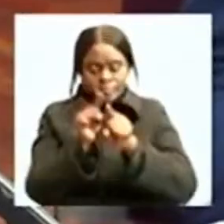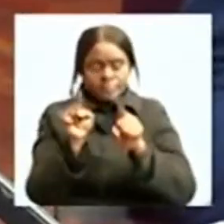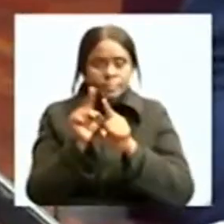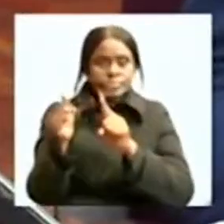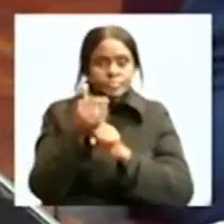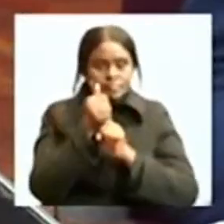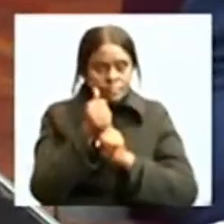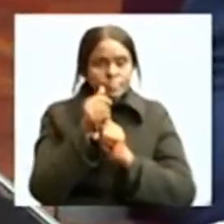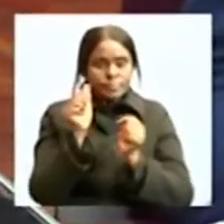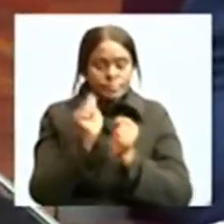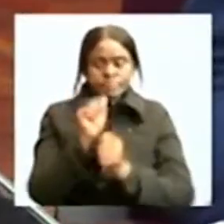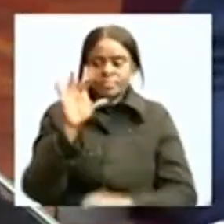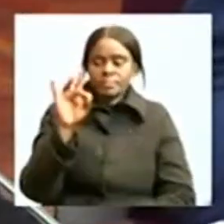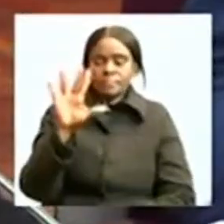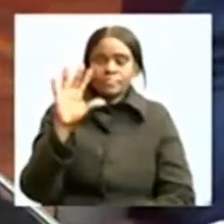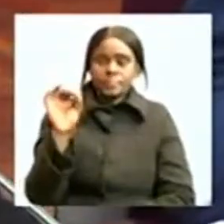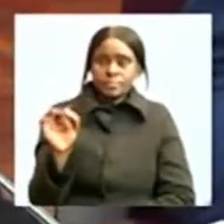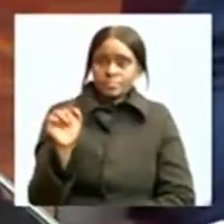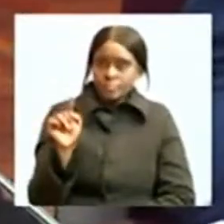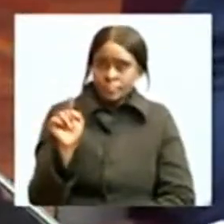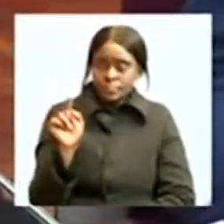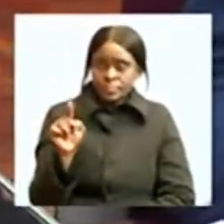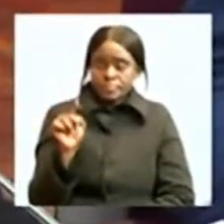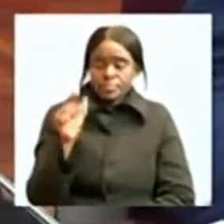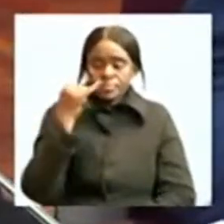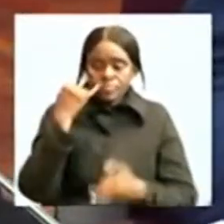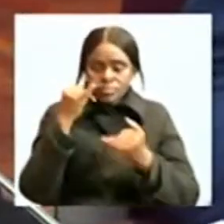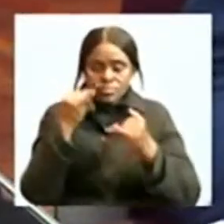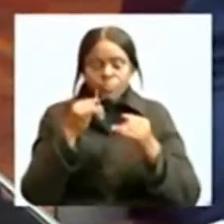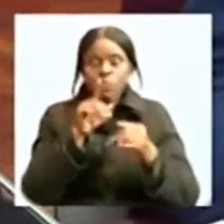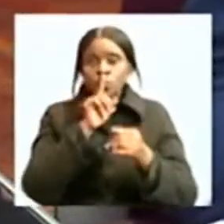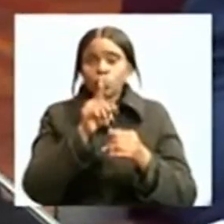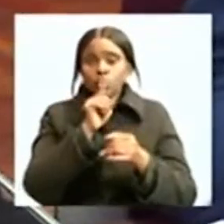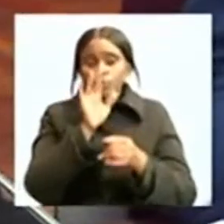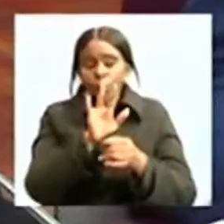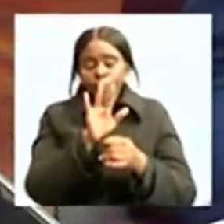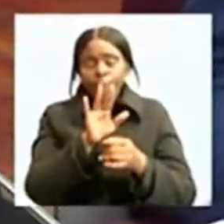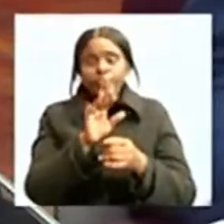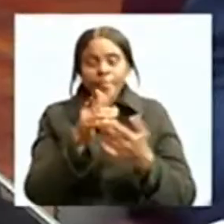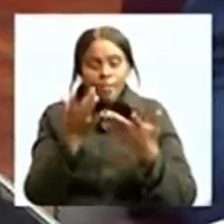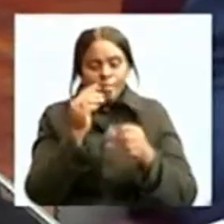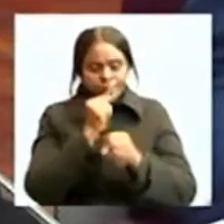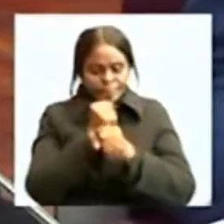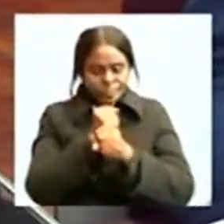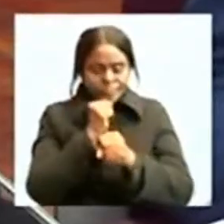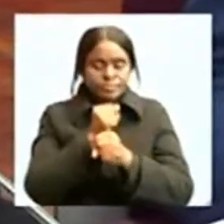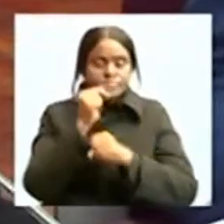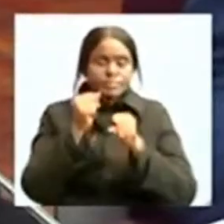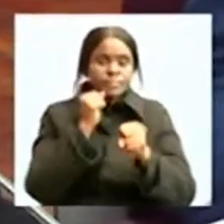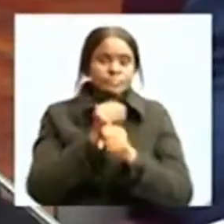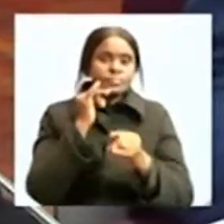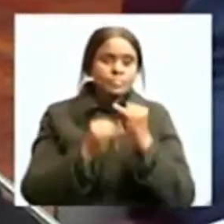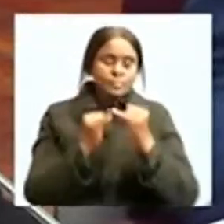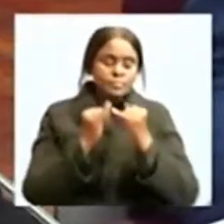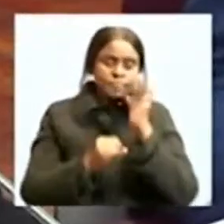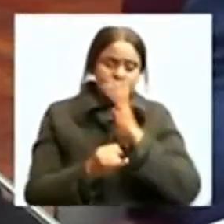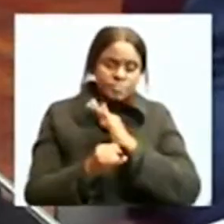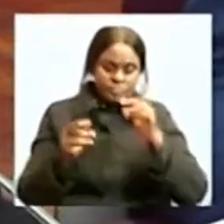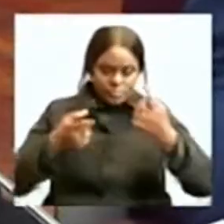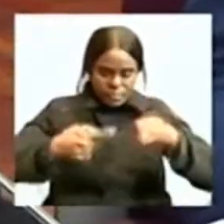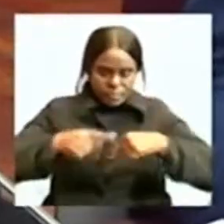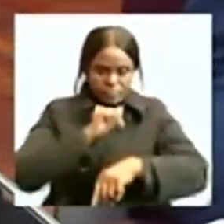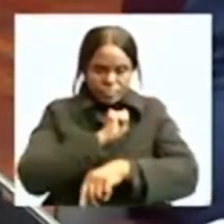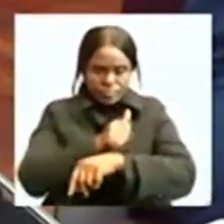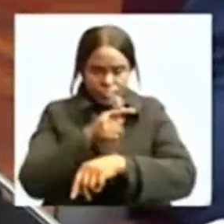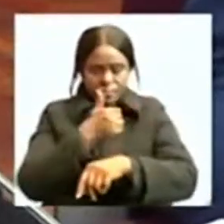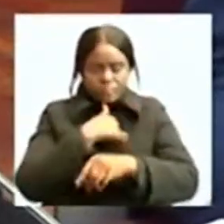achieving an 85% data accuracy rate by year end. Local